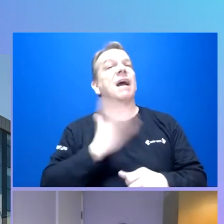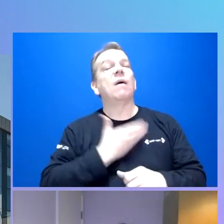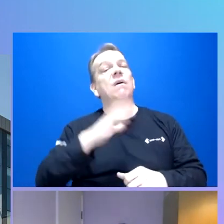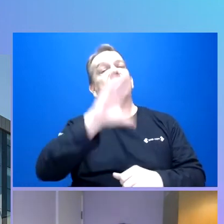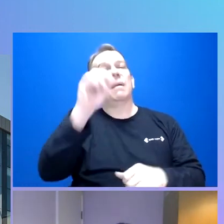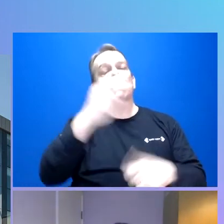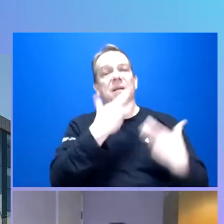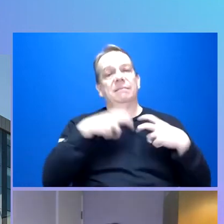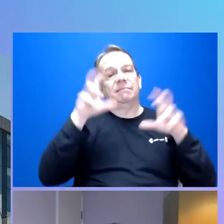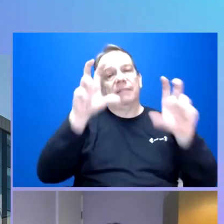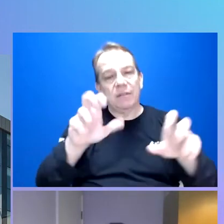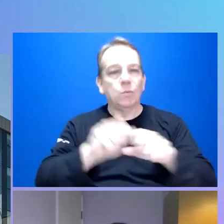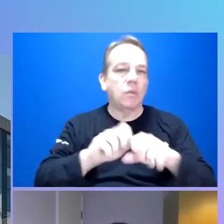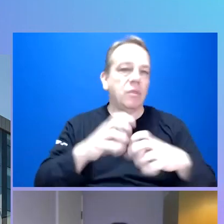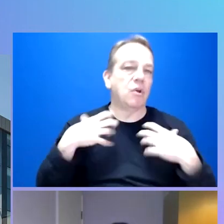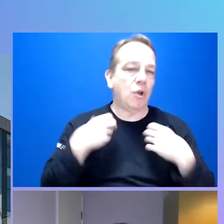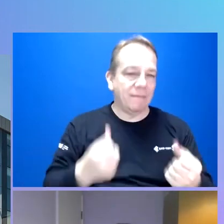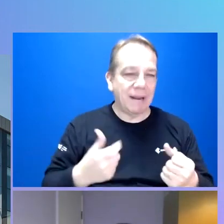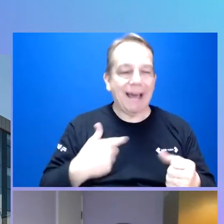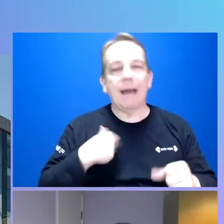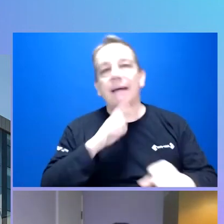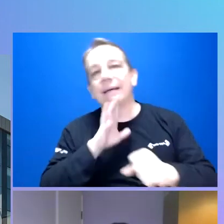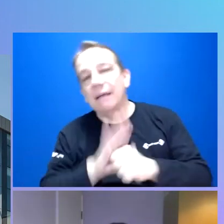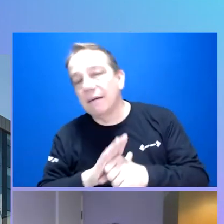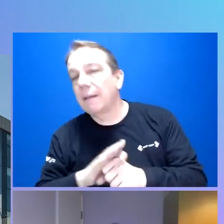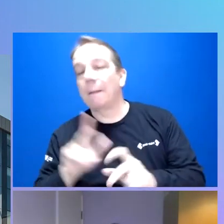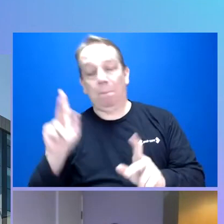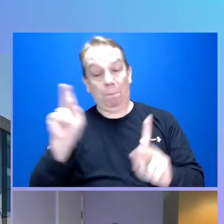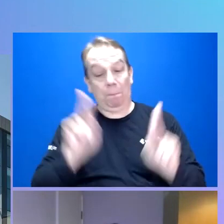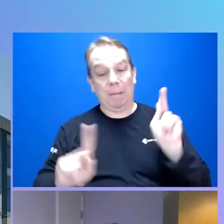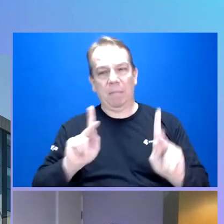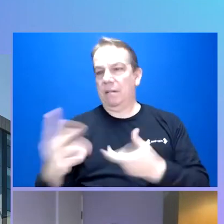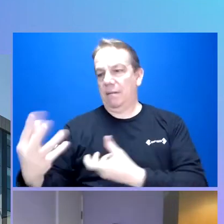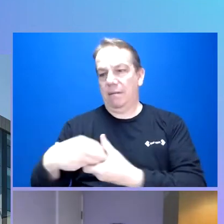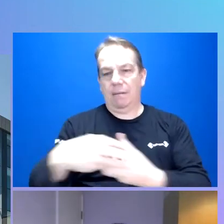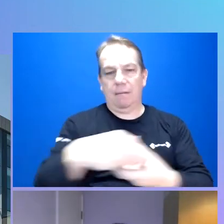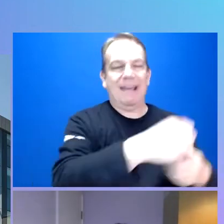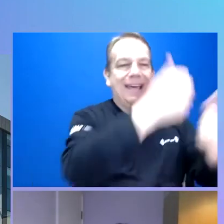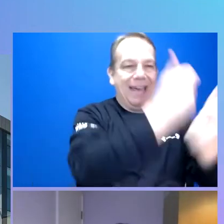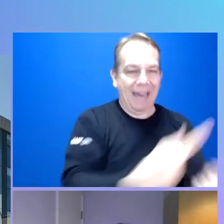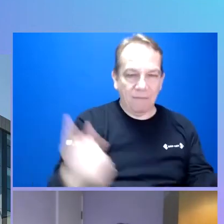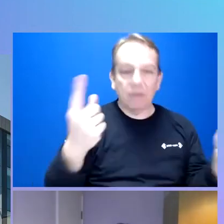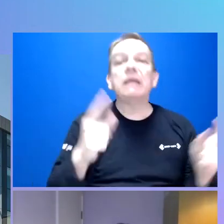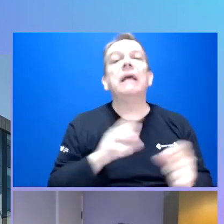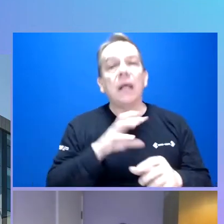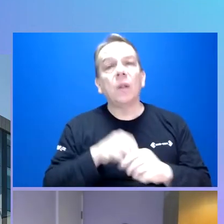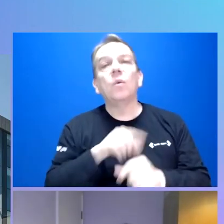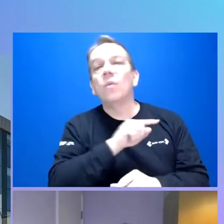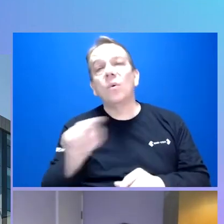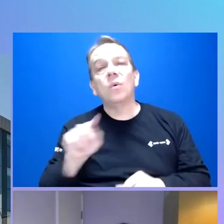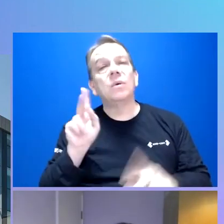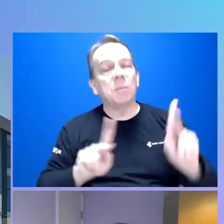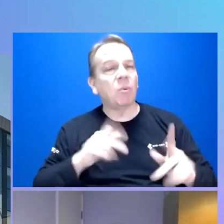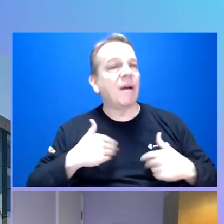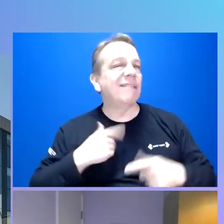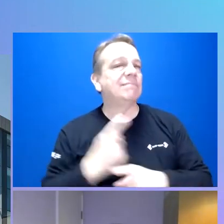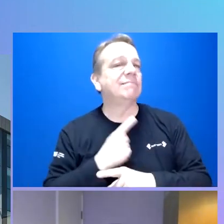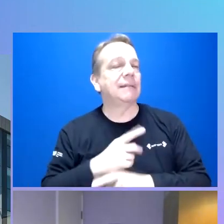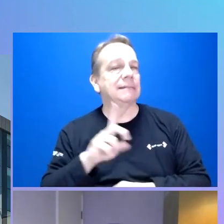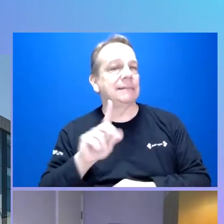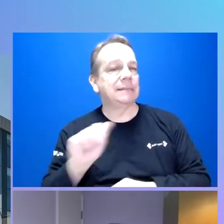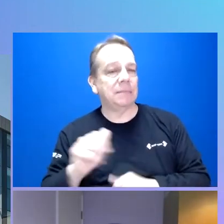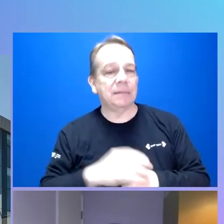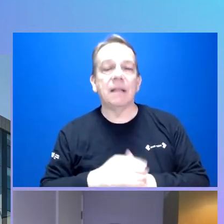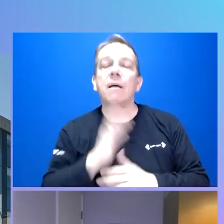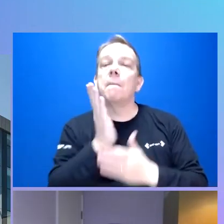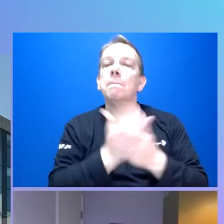invest with confidence, and I ensure that people involves everyone, like those with accessibility needs. There is a branch of our